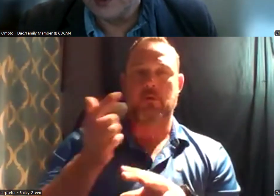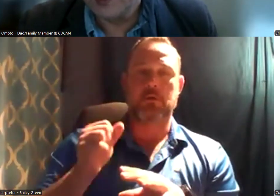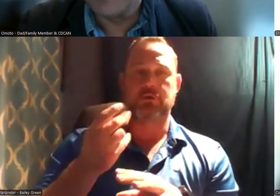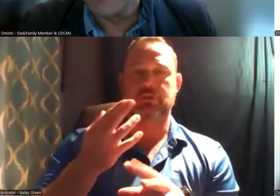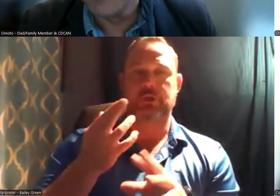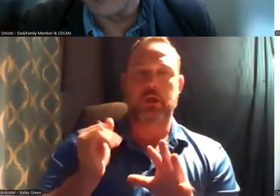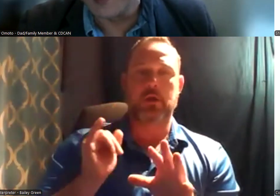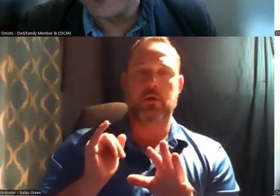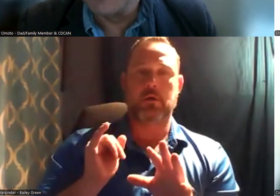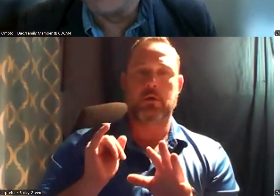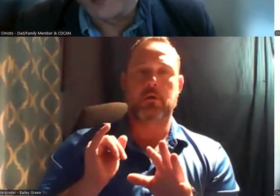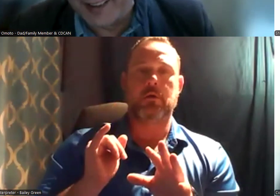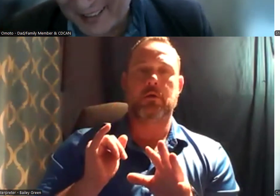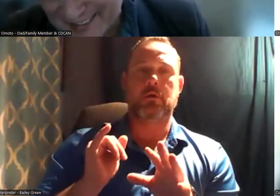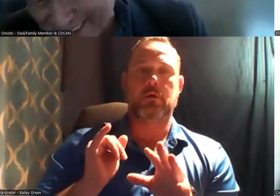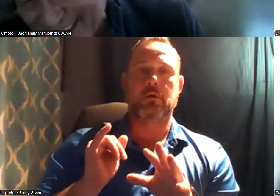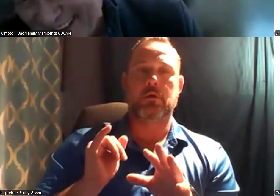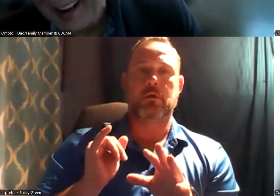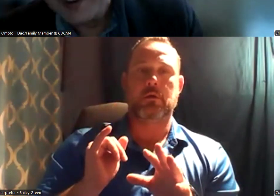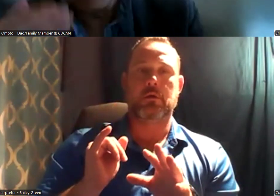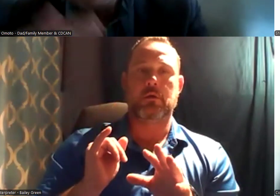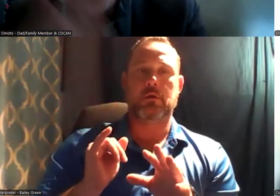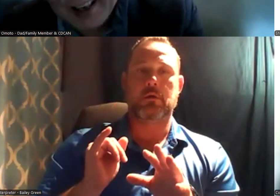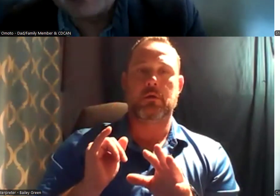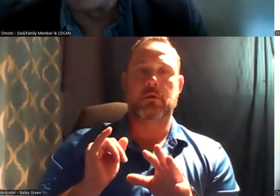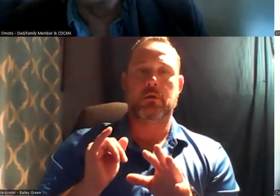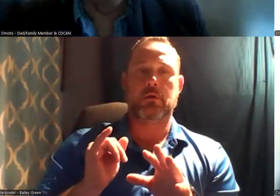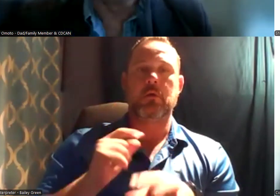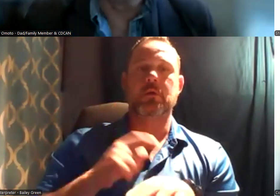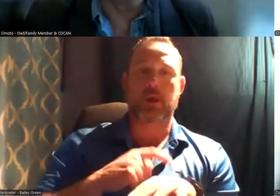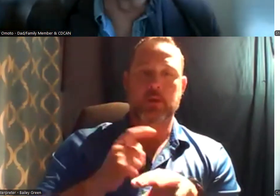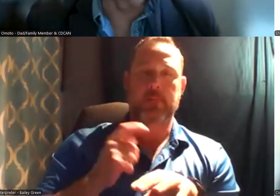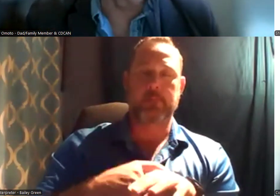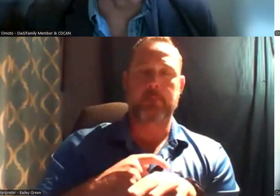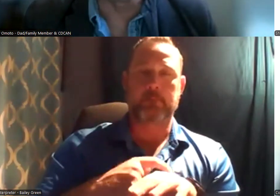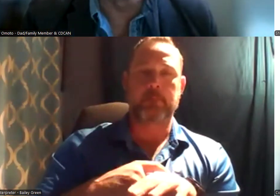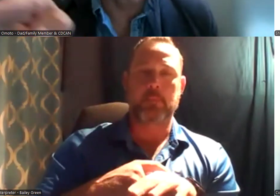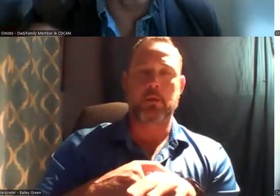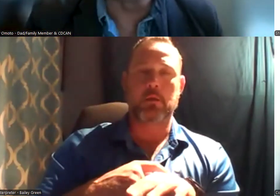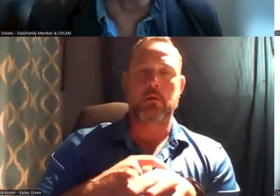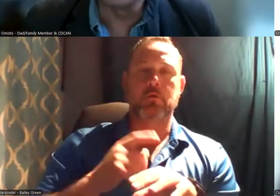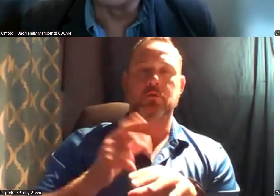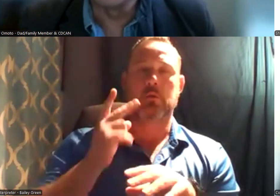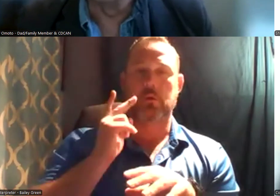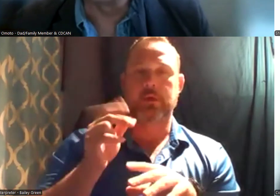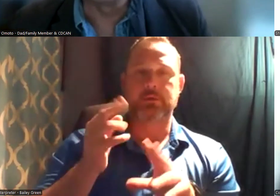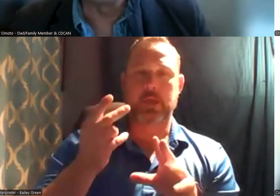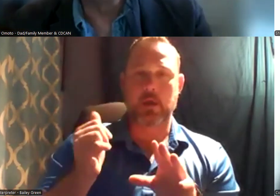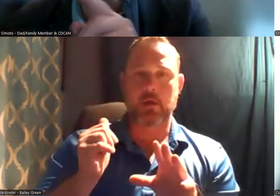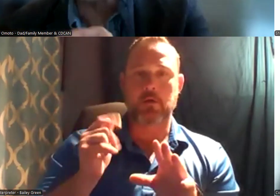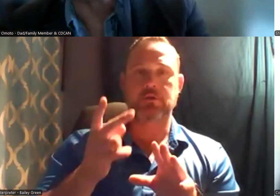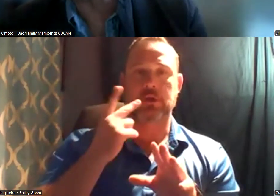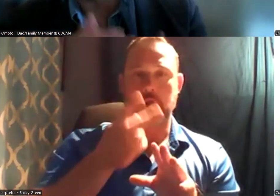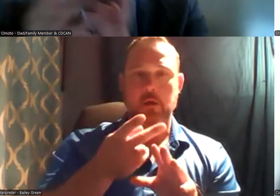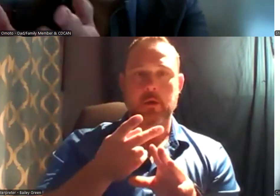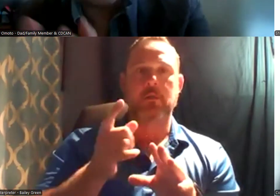Sherry, the timekeeper, you're trying to be on time, right? And so is Sarah. I'm looking at Sarah. She's looking at me.